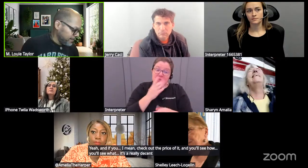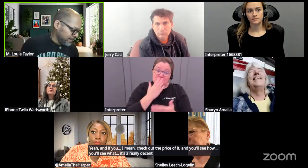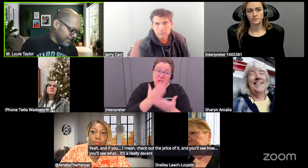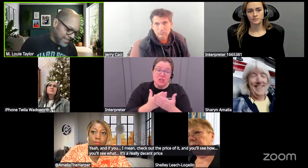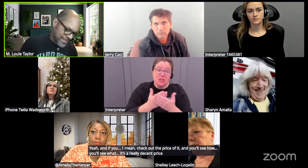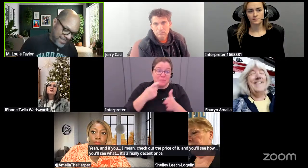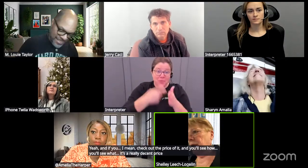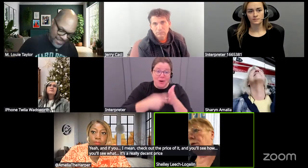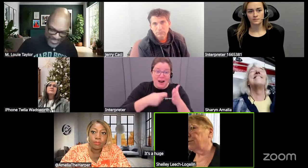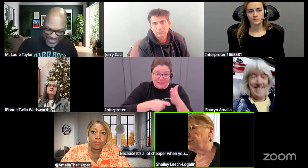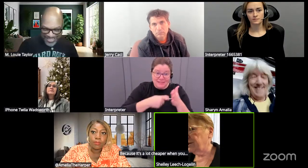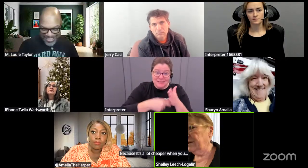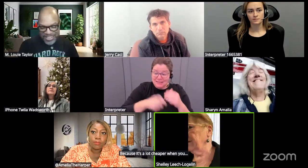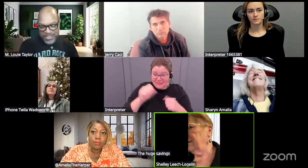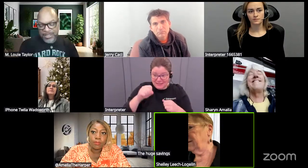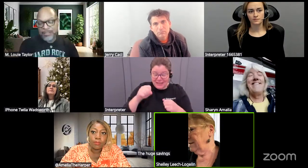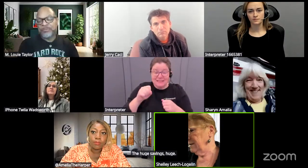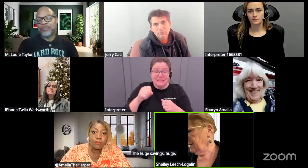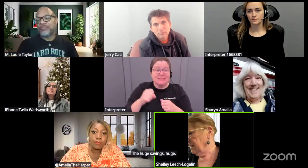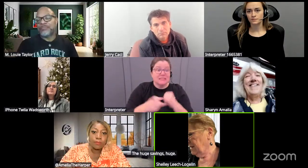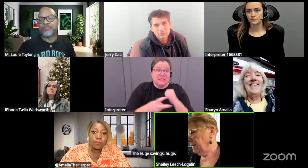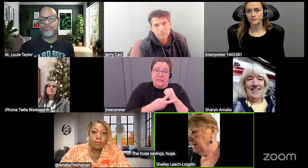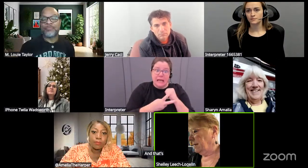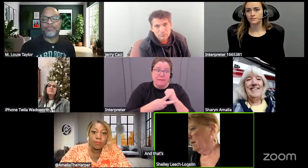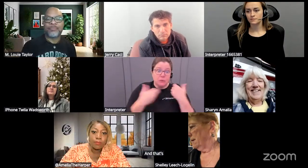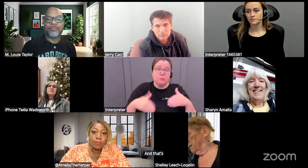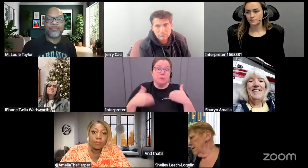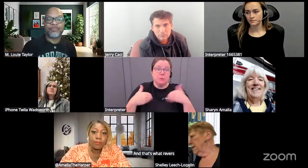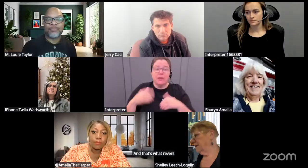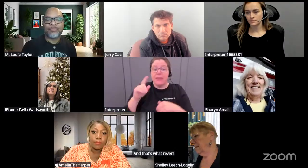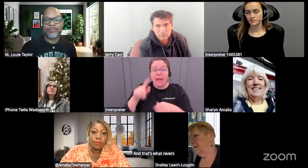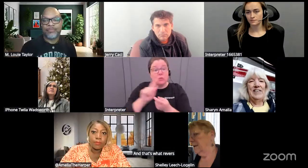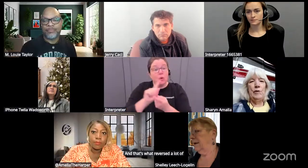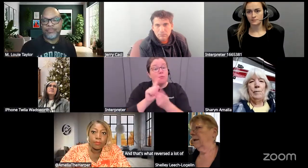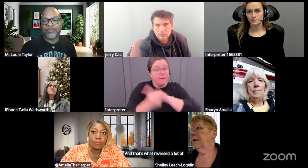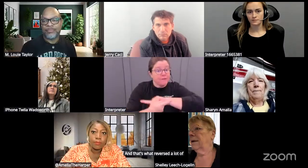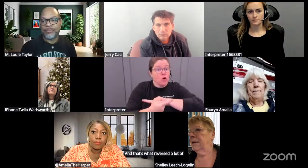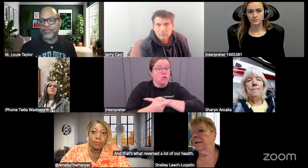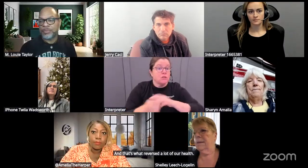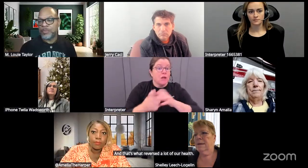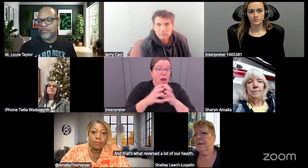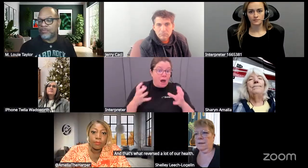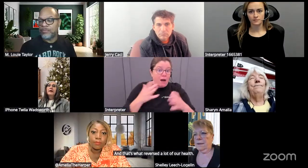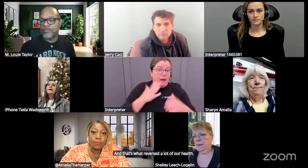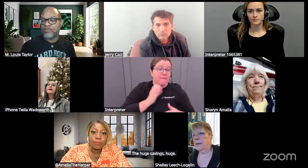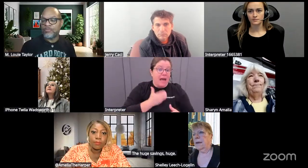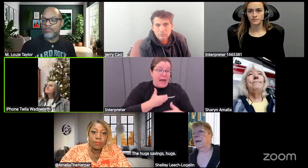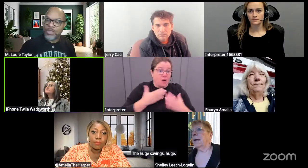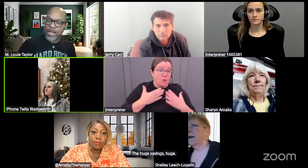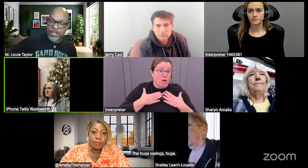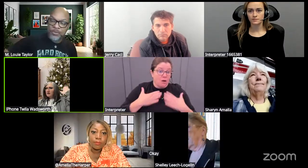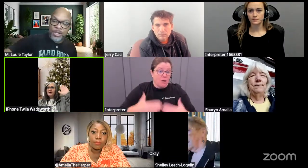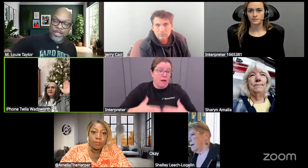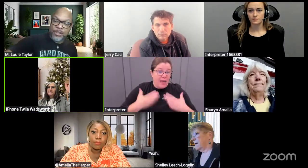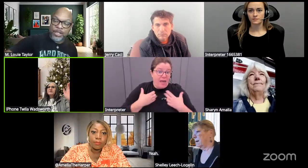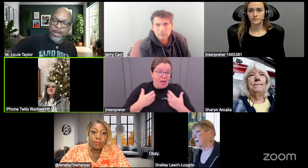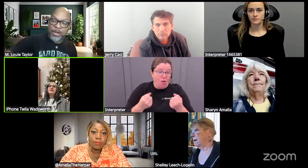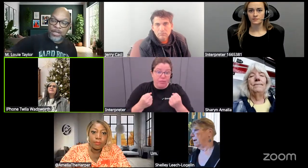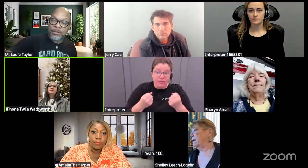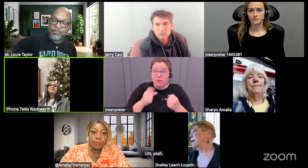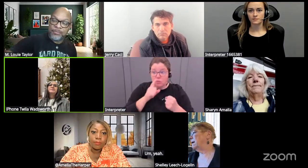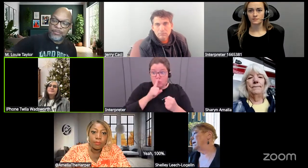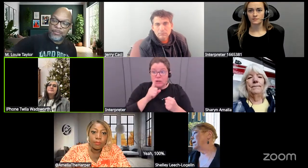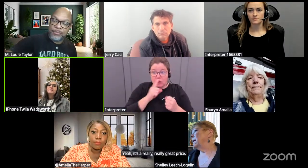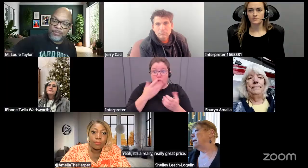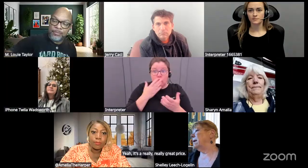huge savings. Huge. and that's what reversed a lot of our health. Okay, yeah, Yeah, it's a Yeah. really, really great 100%.